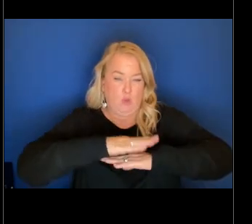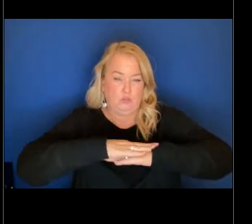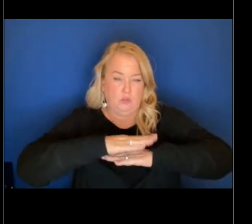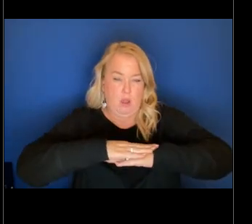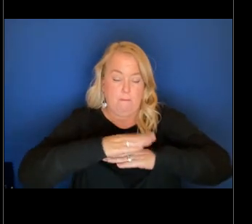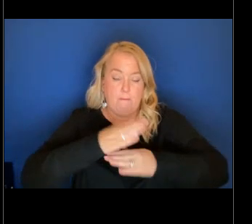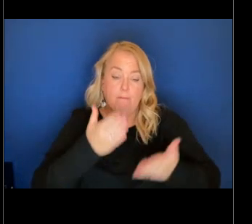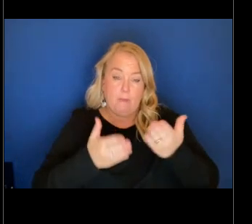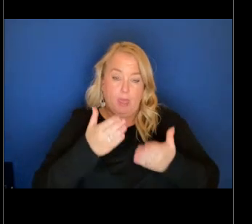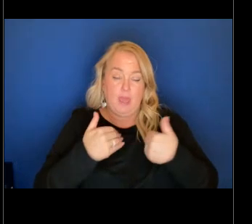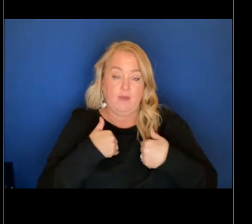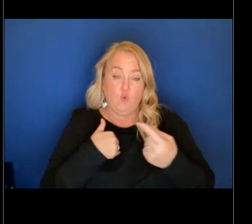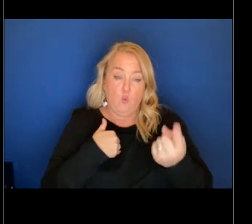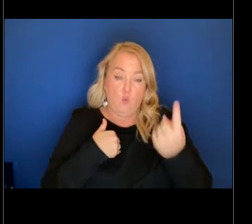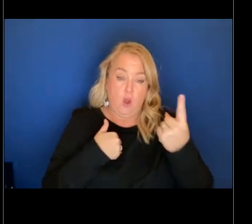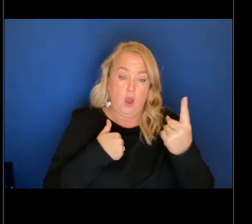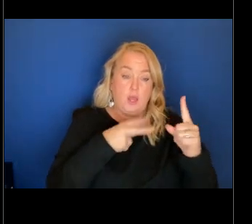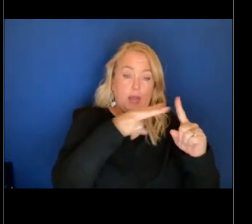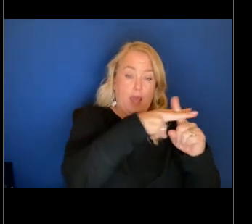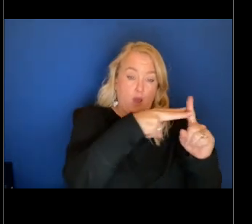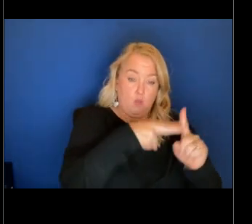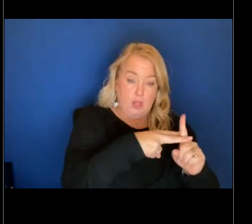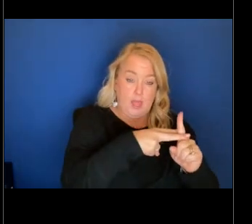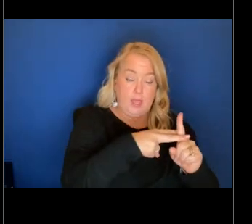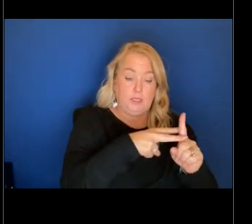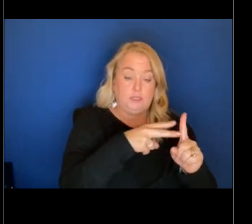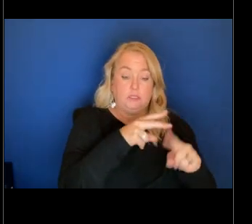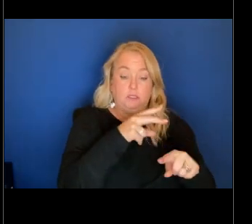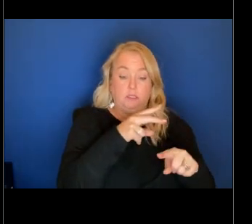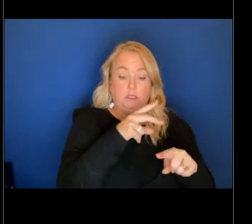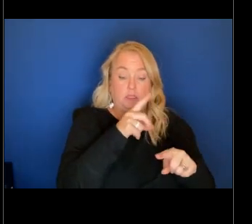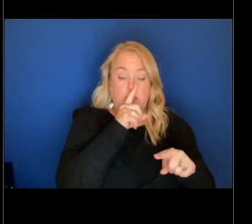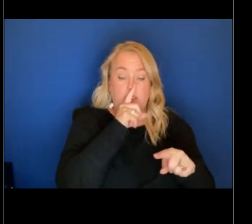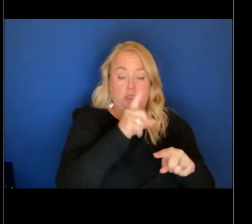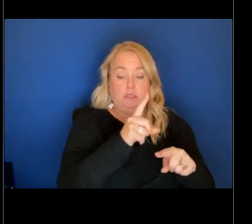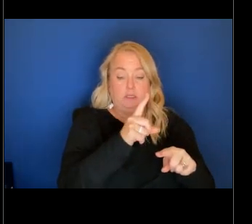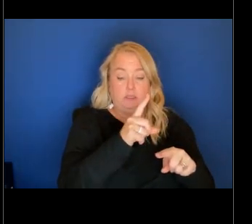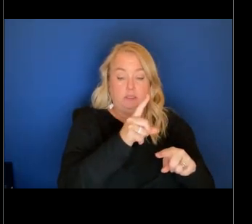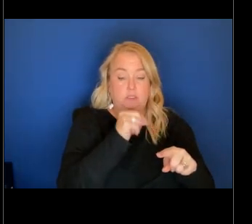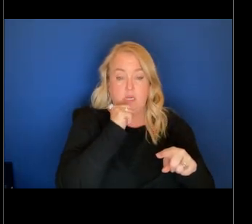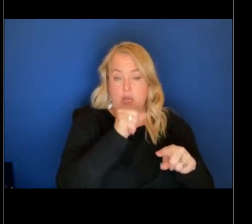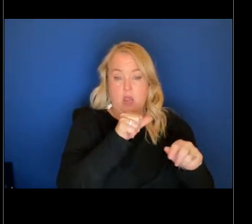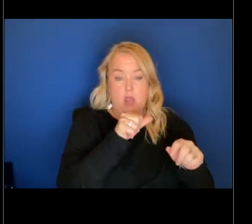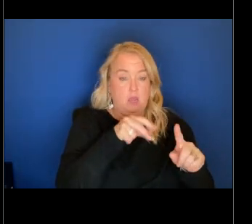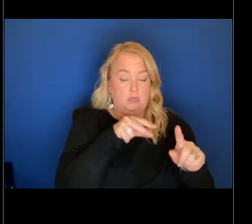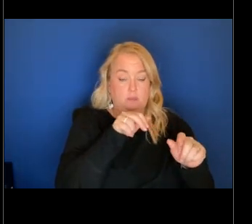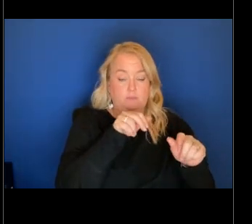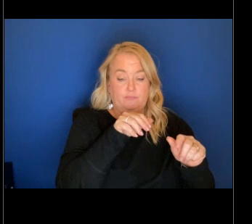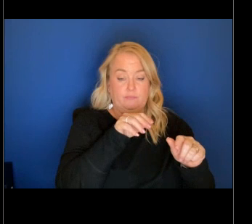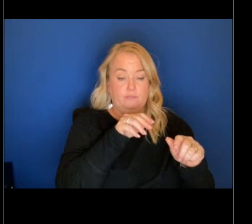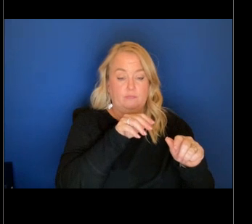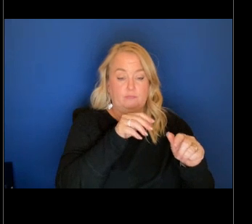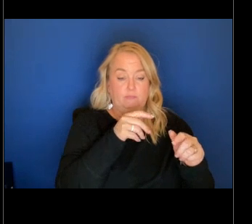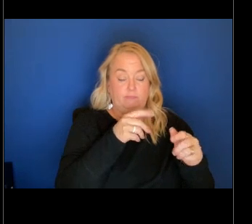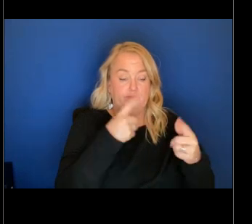may be one outlet that might be inaccessible, but it is necessary to provide at least one outlet within an accessible reach range.